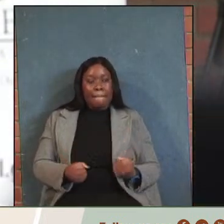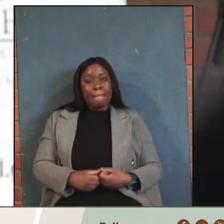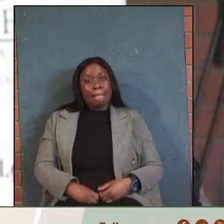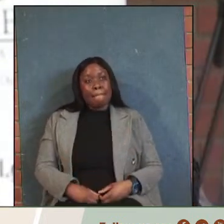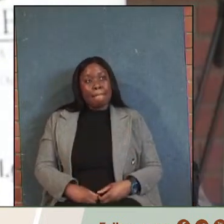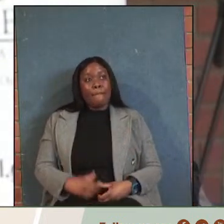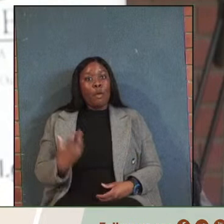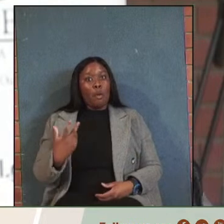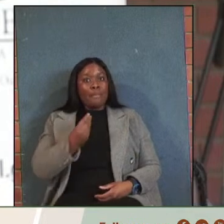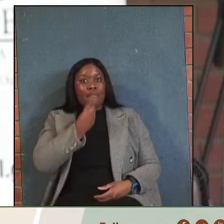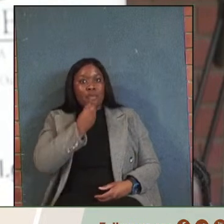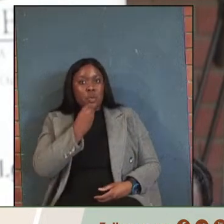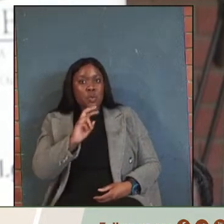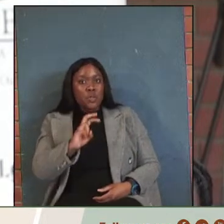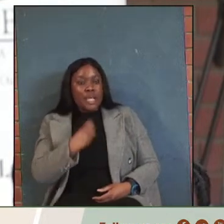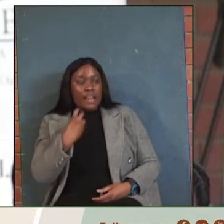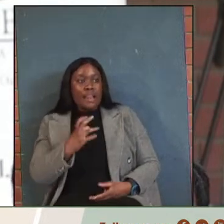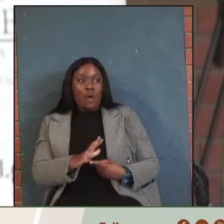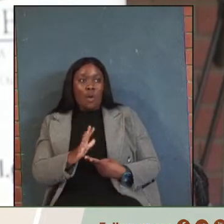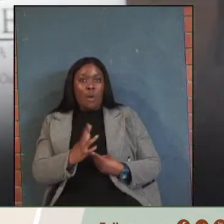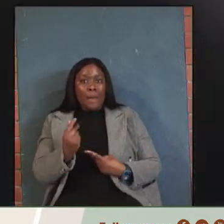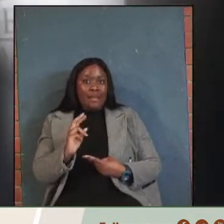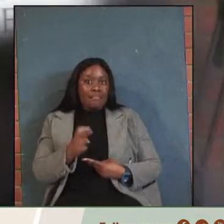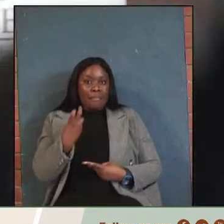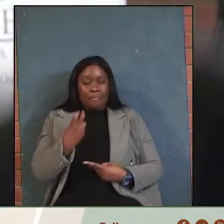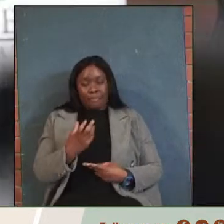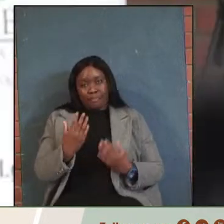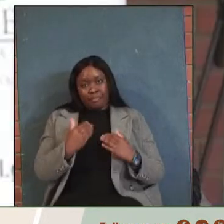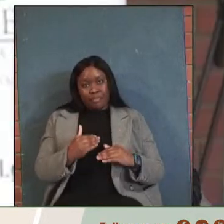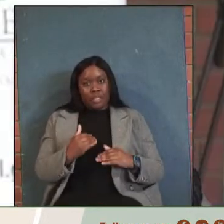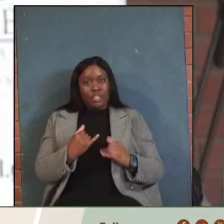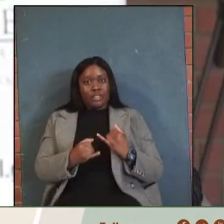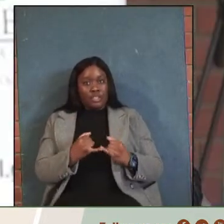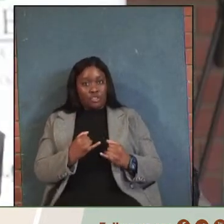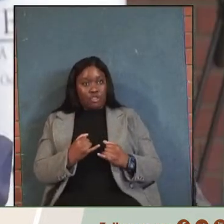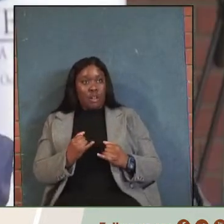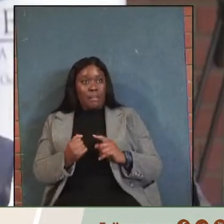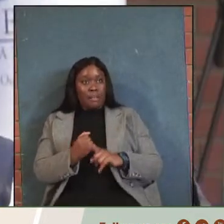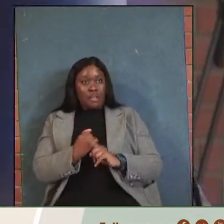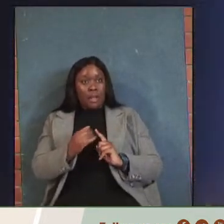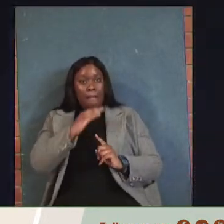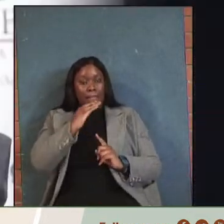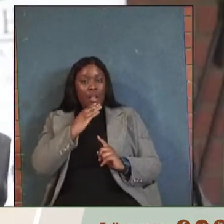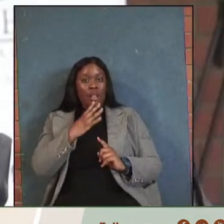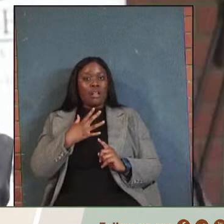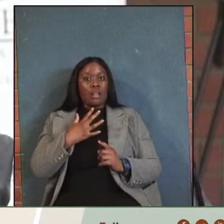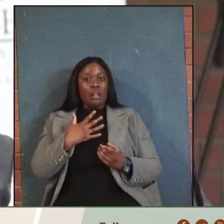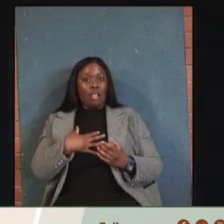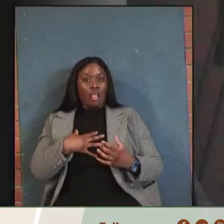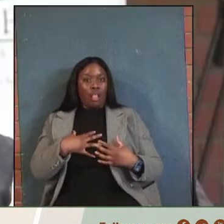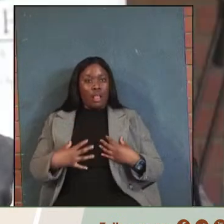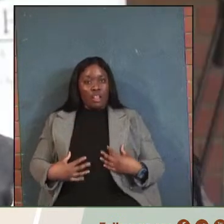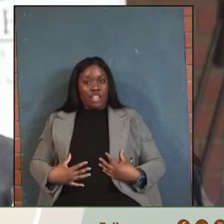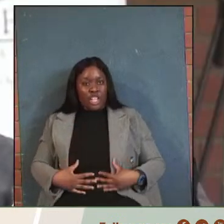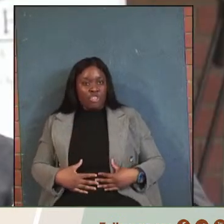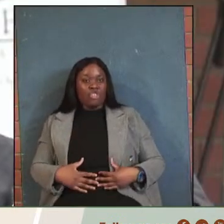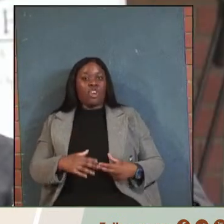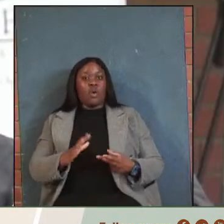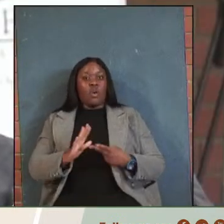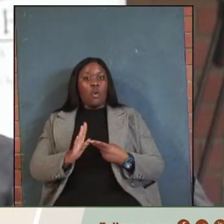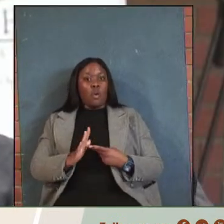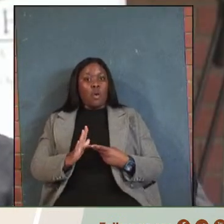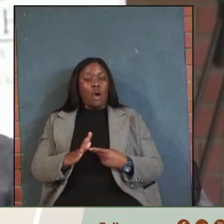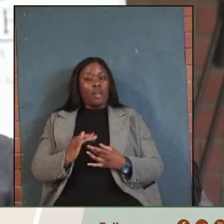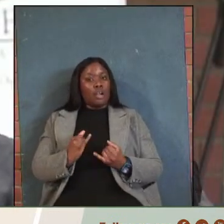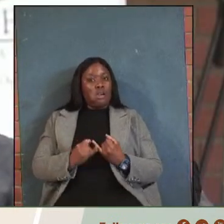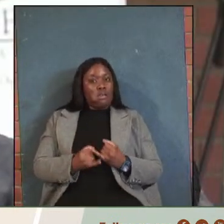stealing food or money. Sexual abuse occurs when touching a child in a sexual manner or having sexual relations with the child